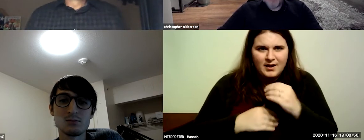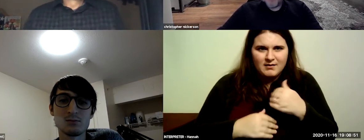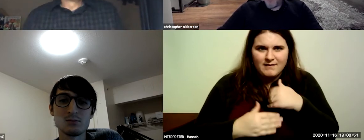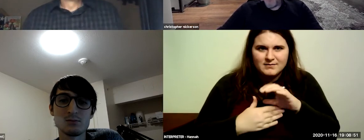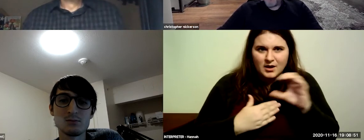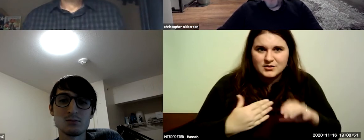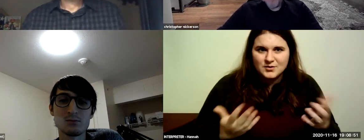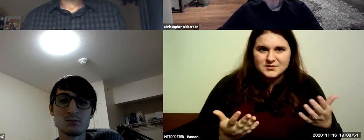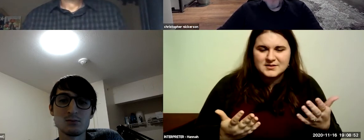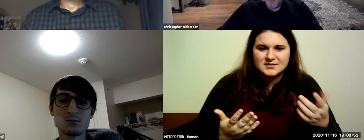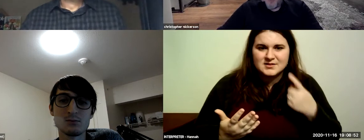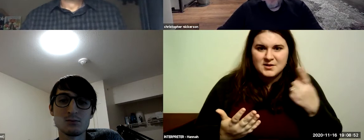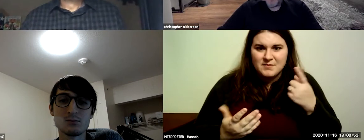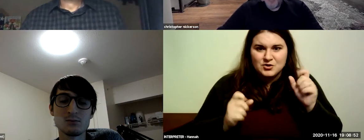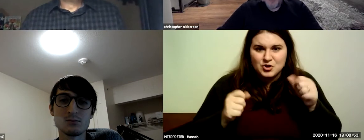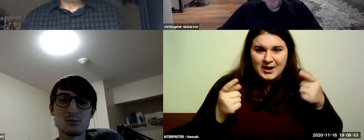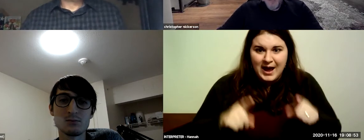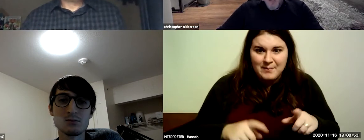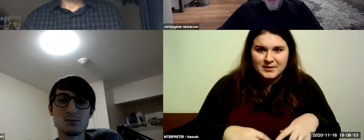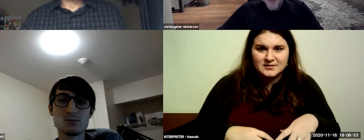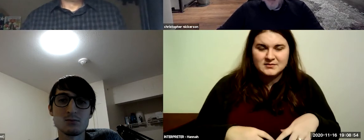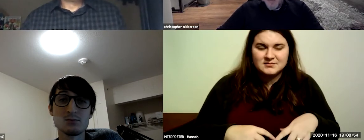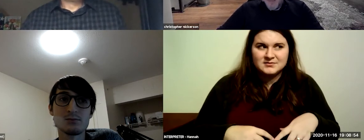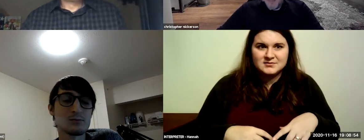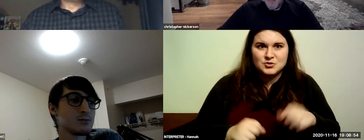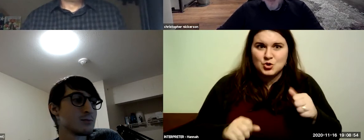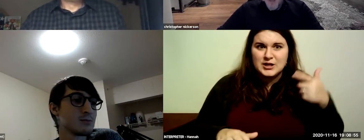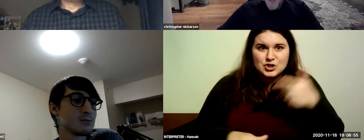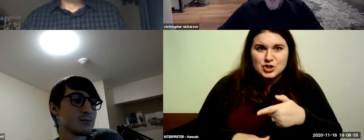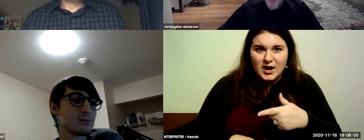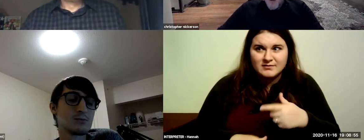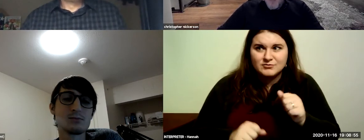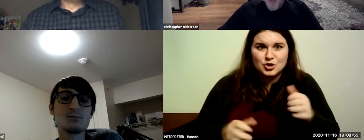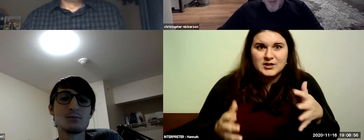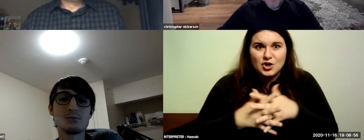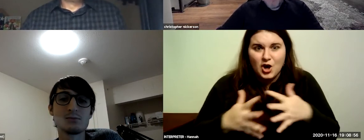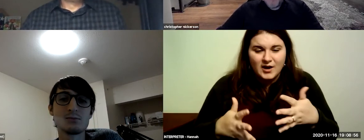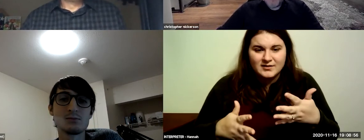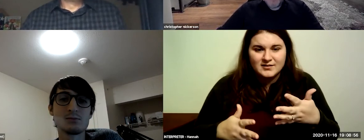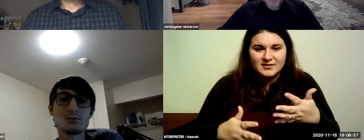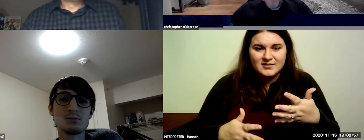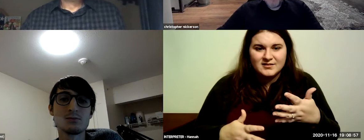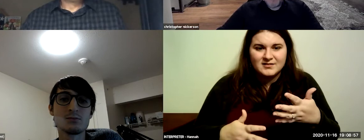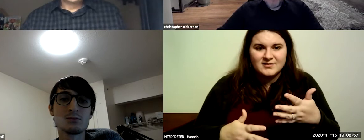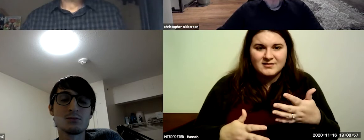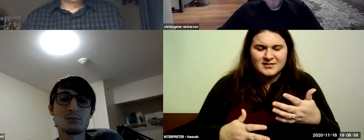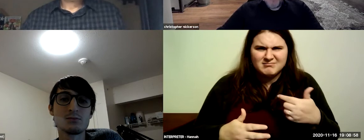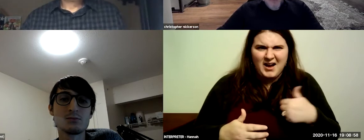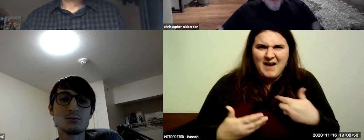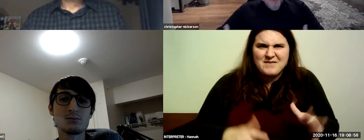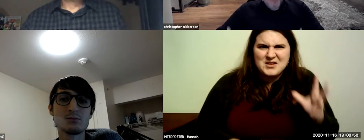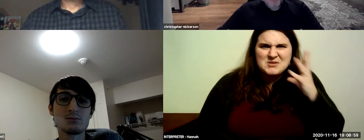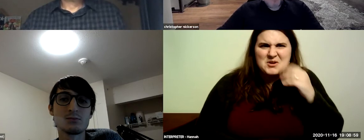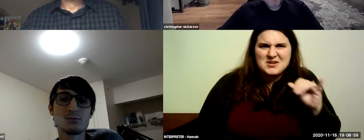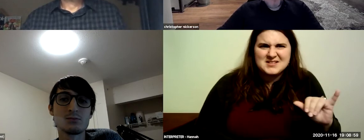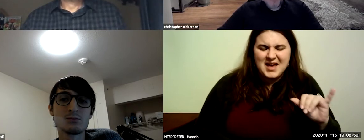like things could blow up or like you could get caught or shot. Yep. Yep. And you know, I've had those things happen. So I'm